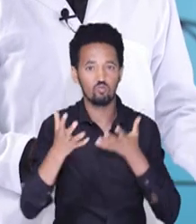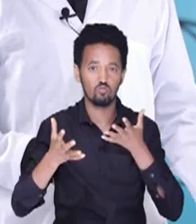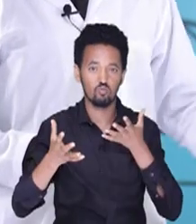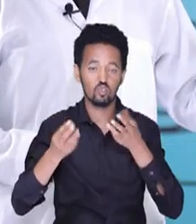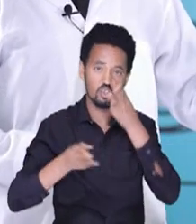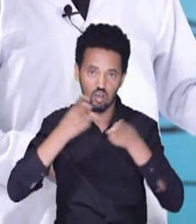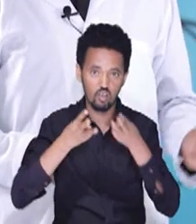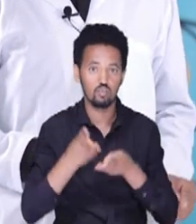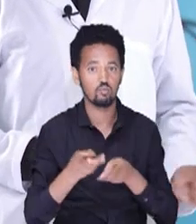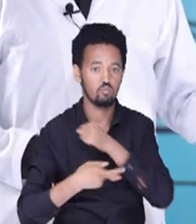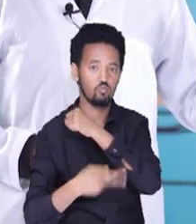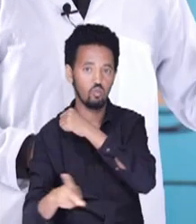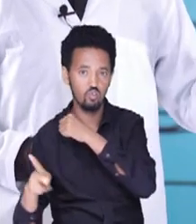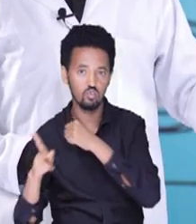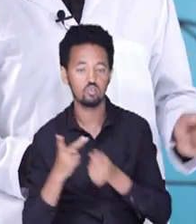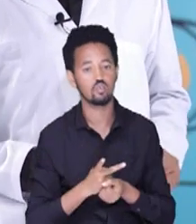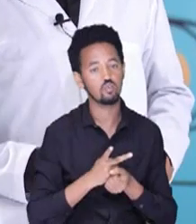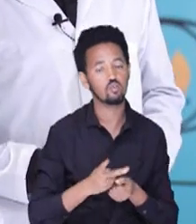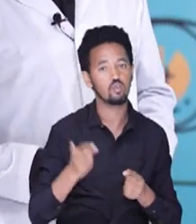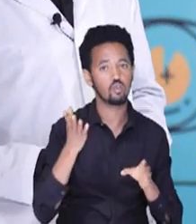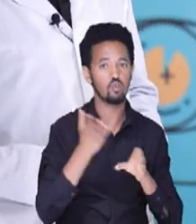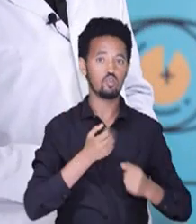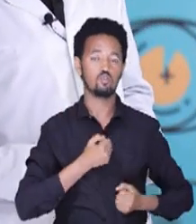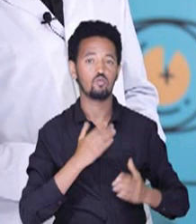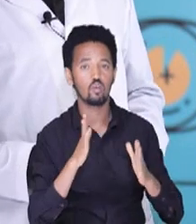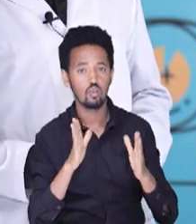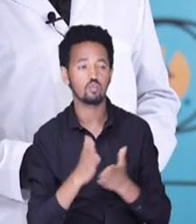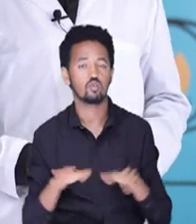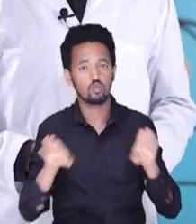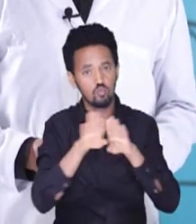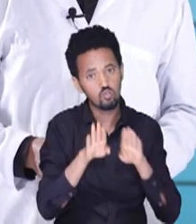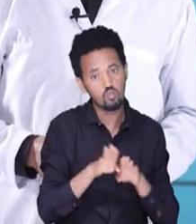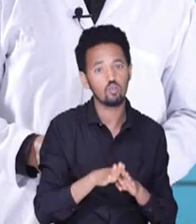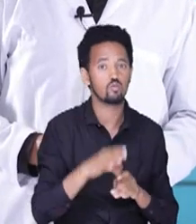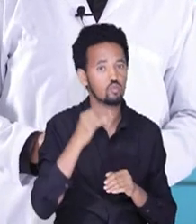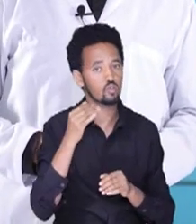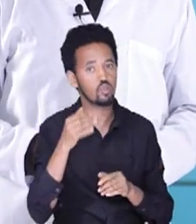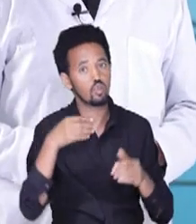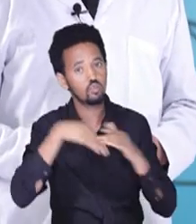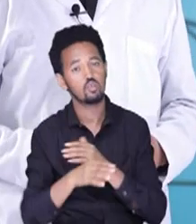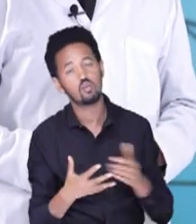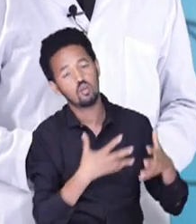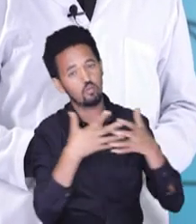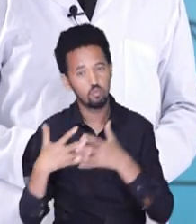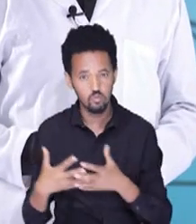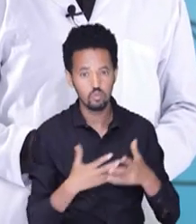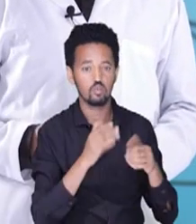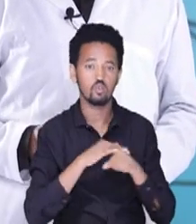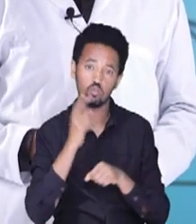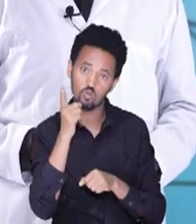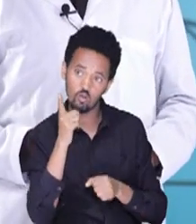science, political, civil activist, and was closely involved in the American War